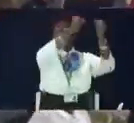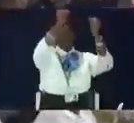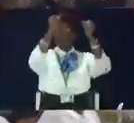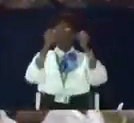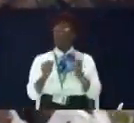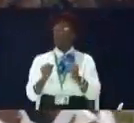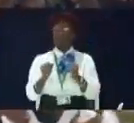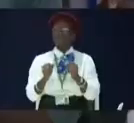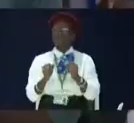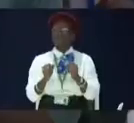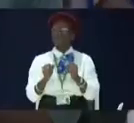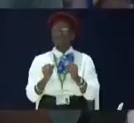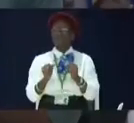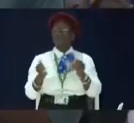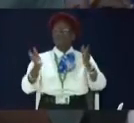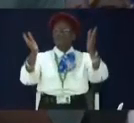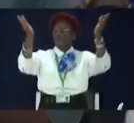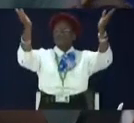Olódùmarè.